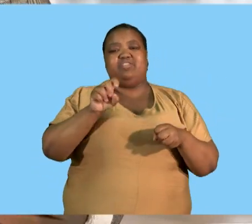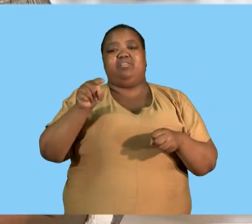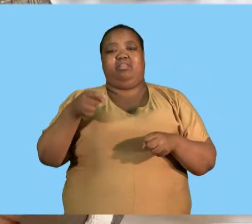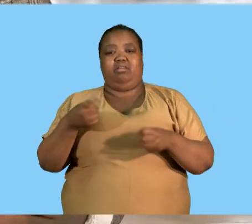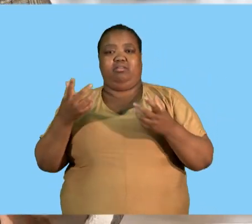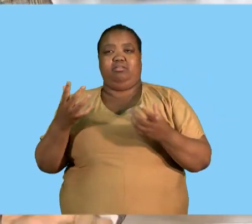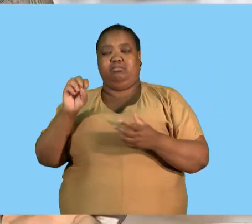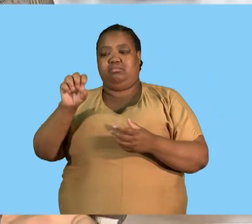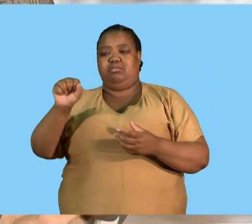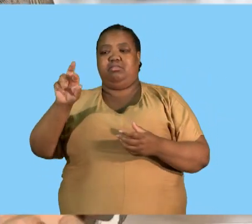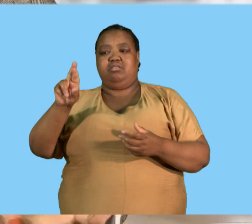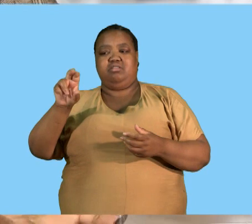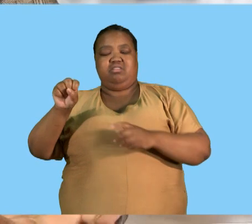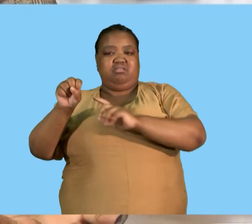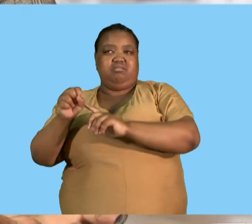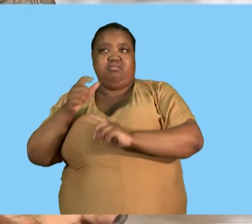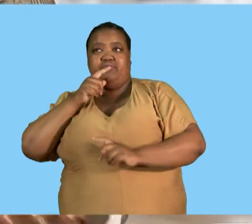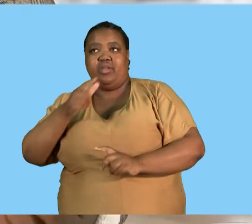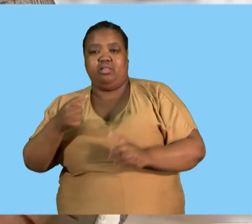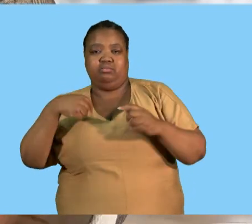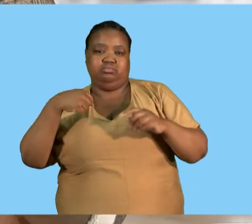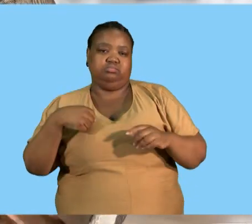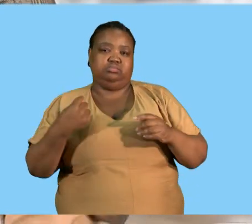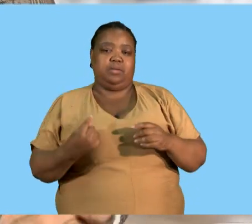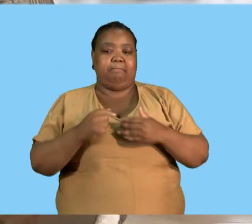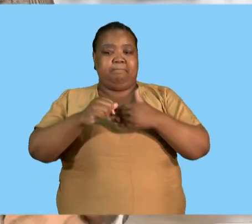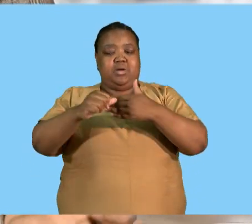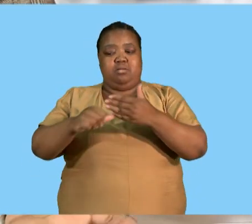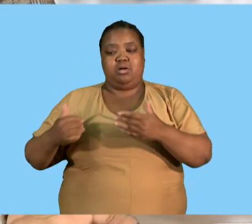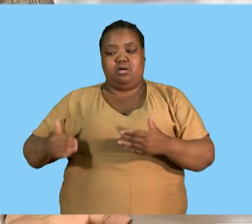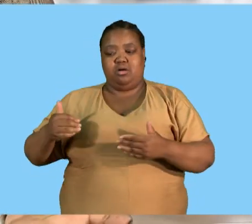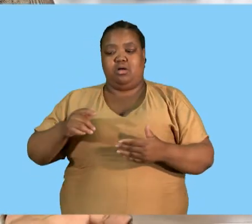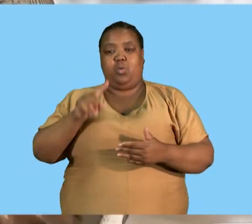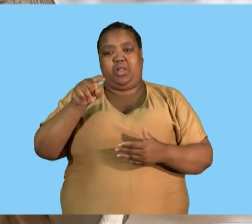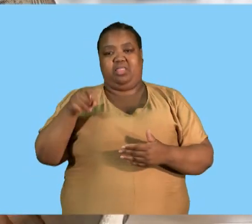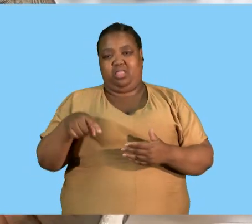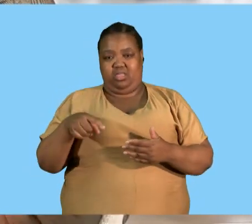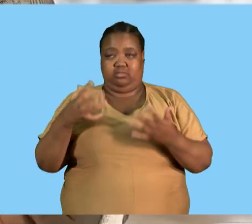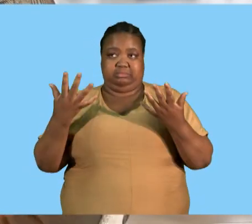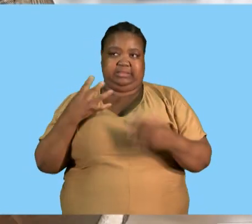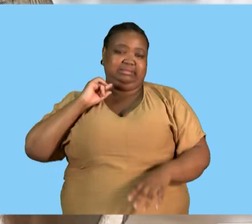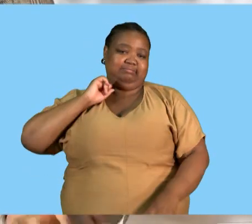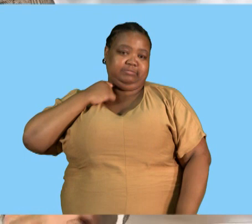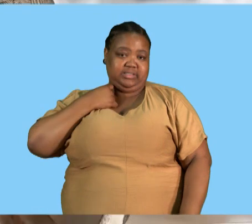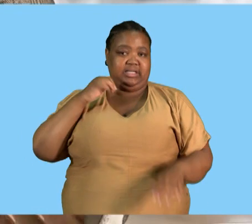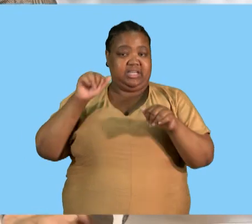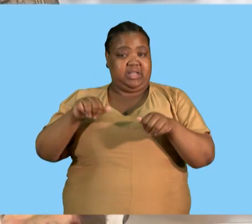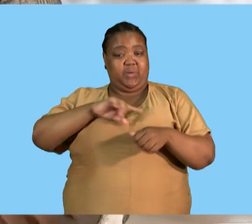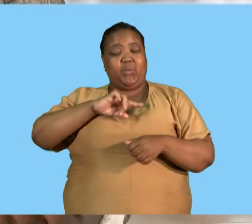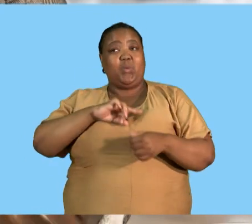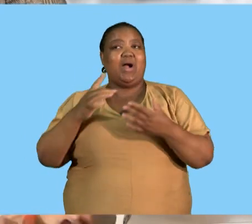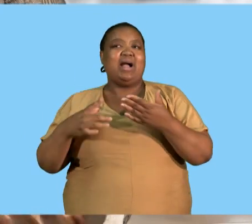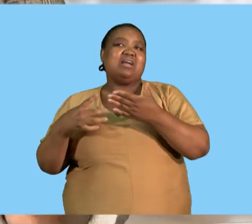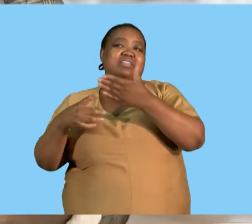declare to SARS that you only get 1,000 rand, or you're not even declaring all your income to SARS. Why? Because you want to